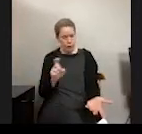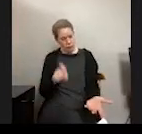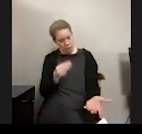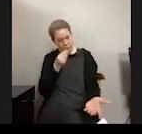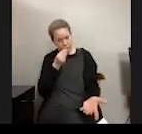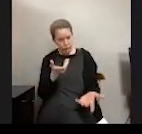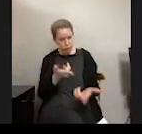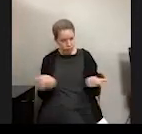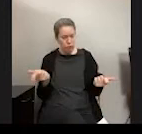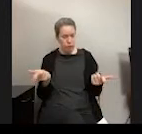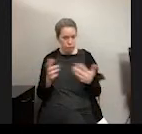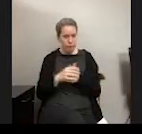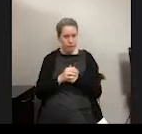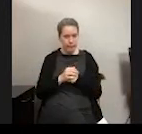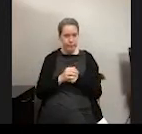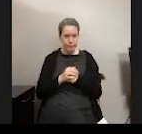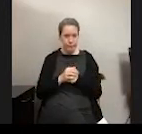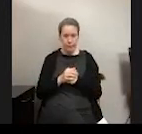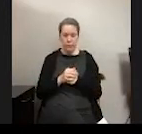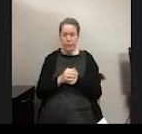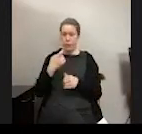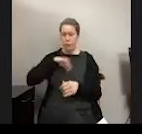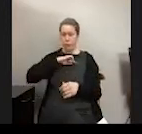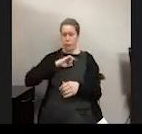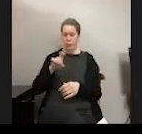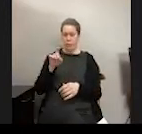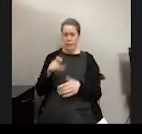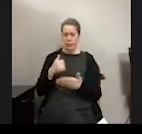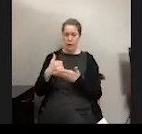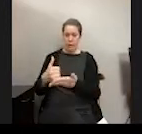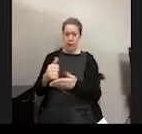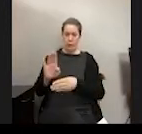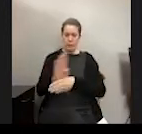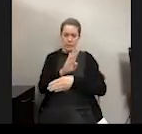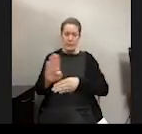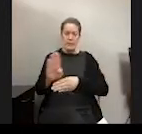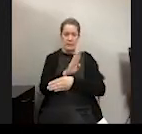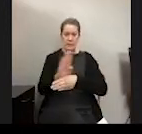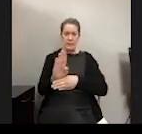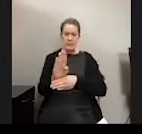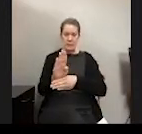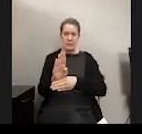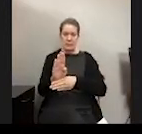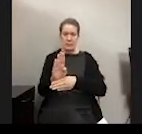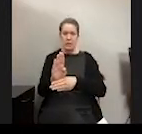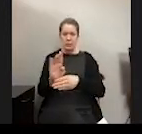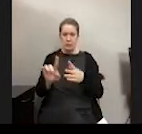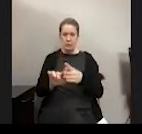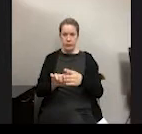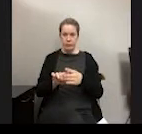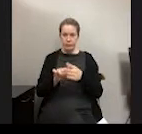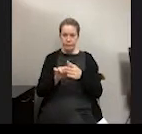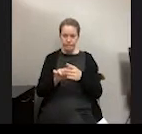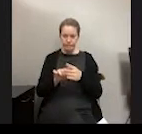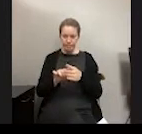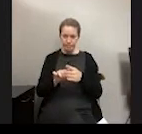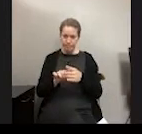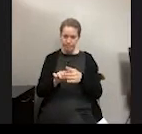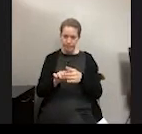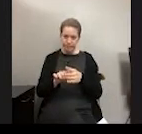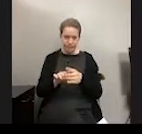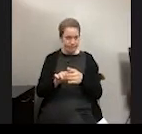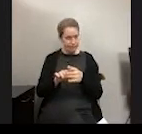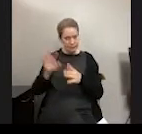You know, we need to help our businesses and our main streets get back to life when the time comes. So using art in order to, you